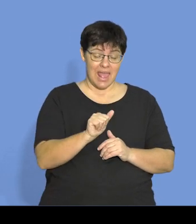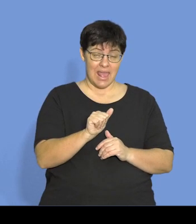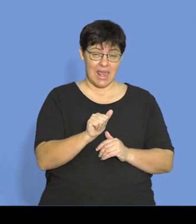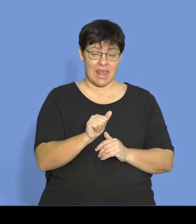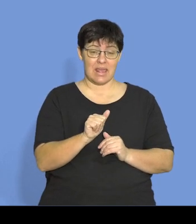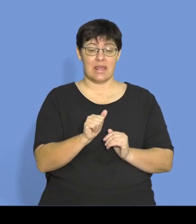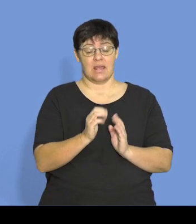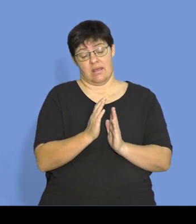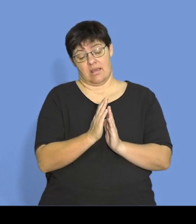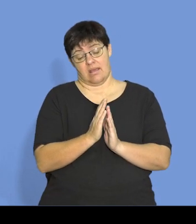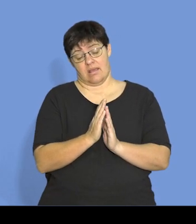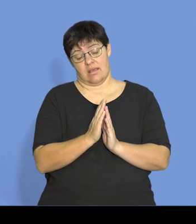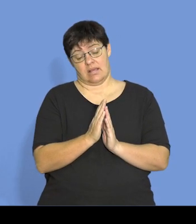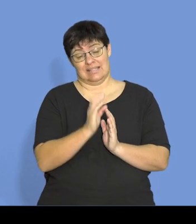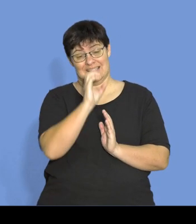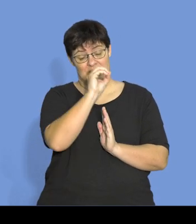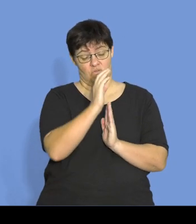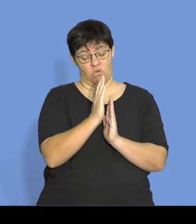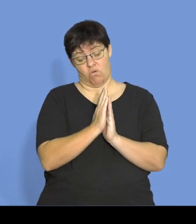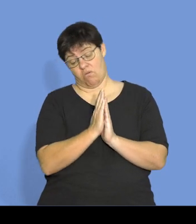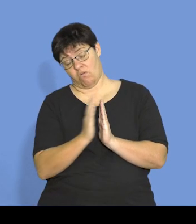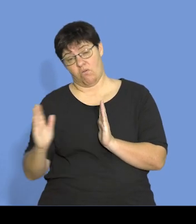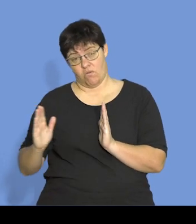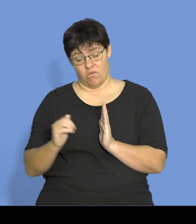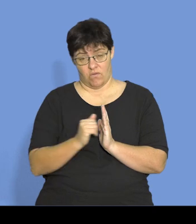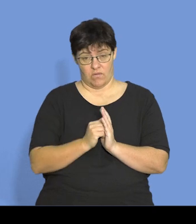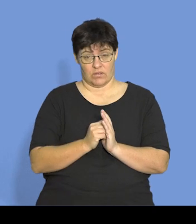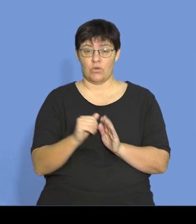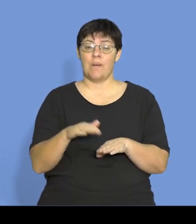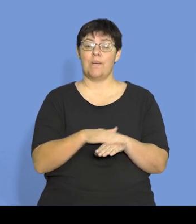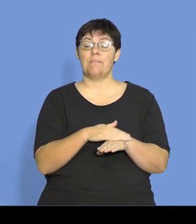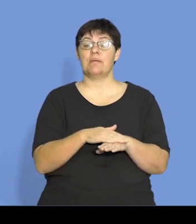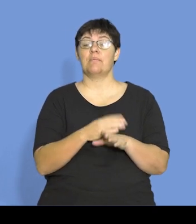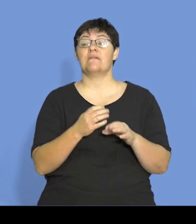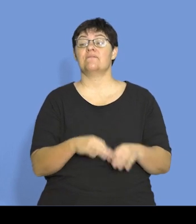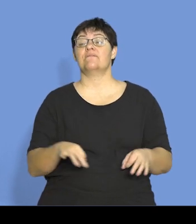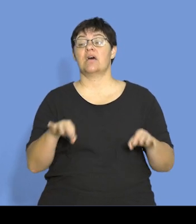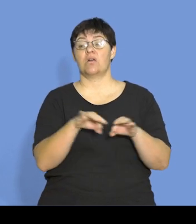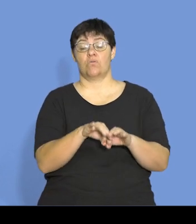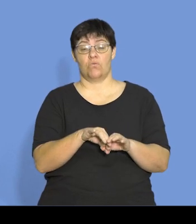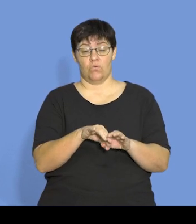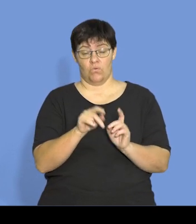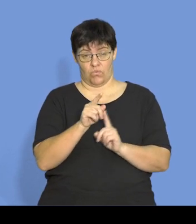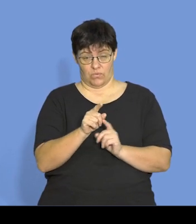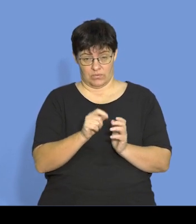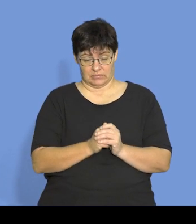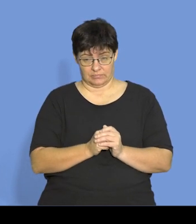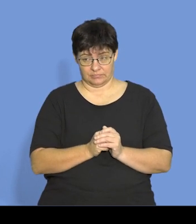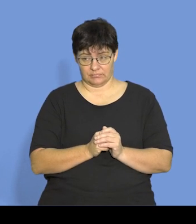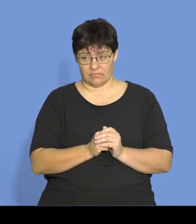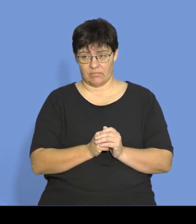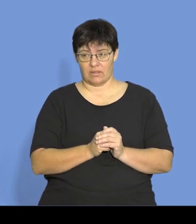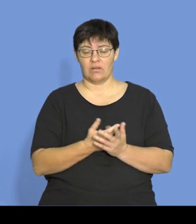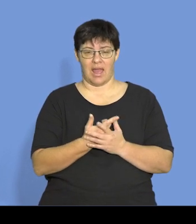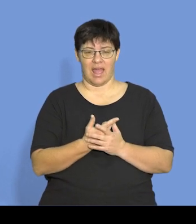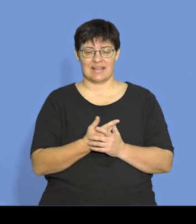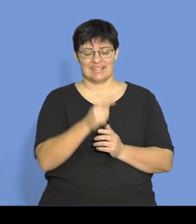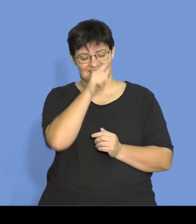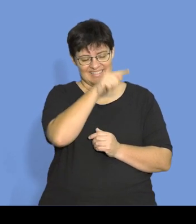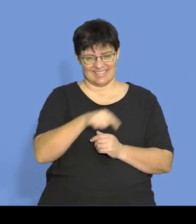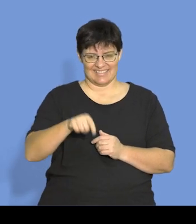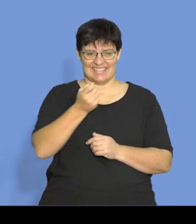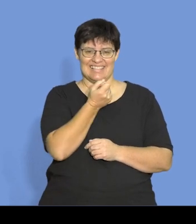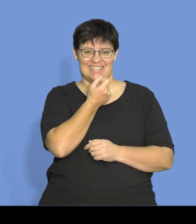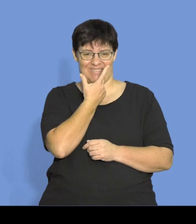greater than 0, meaning it has a minimum value for the turning point. So it's like your smiley face.